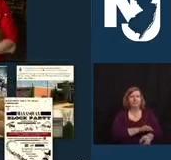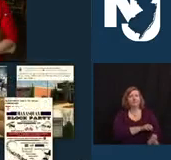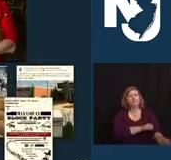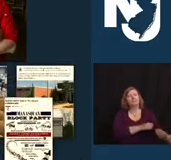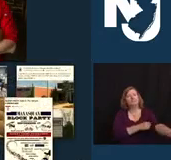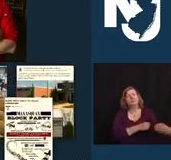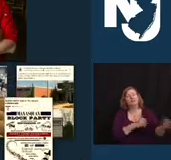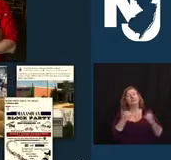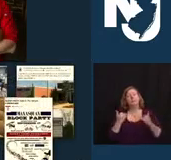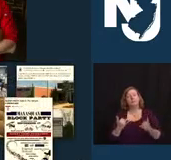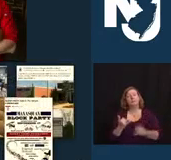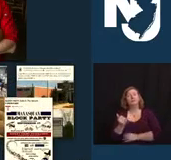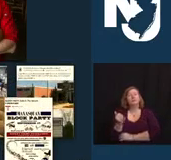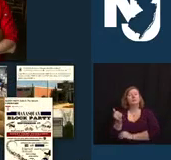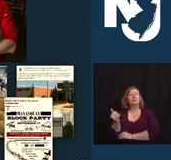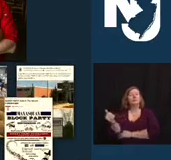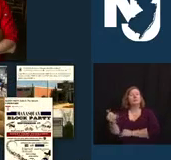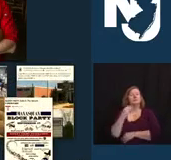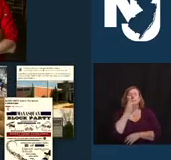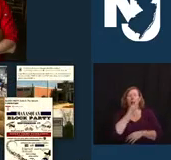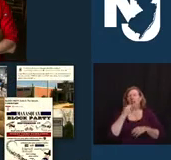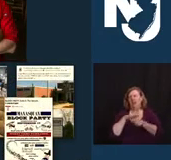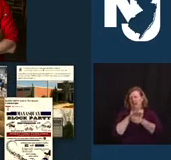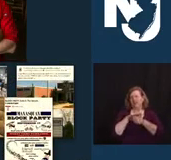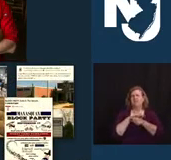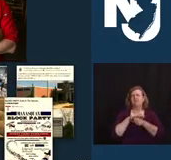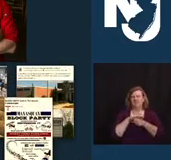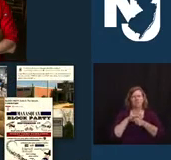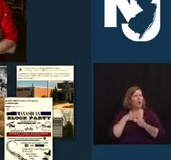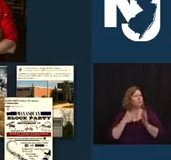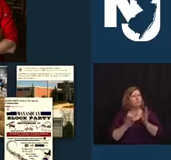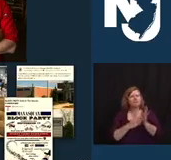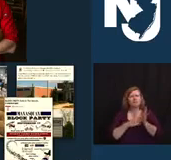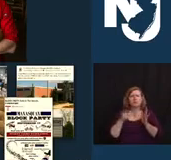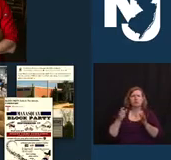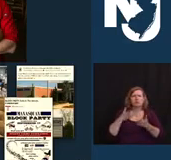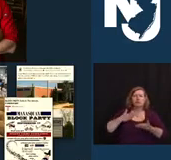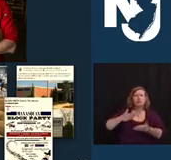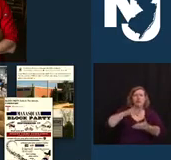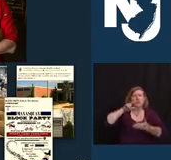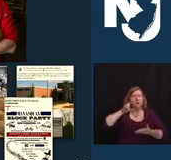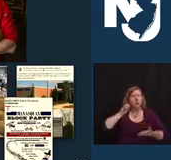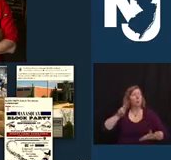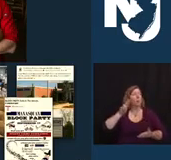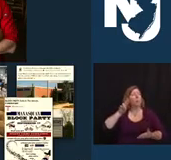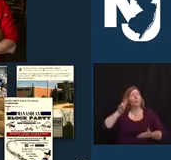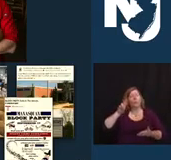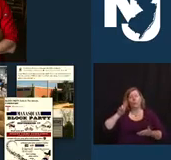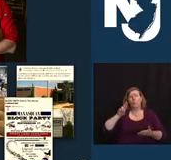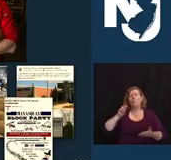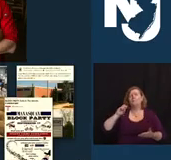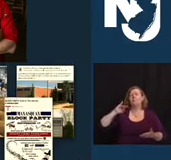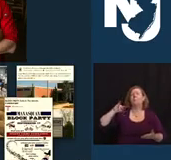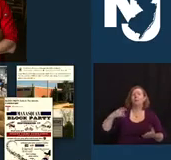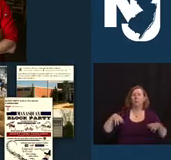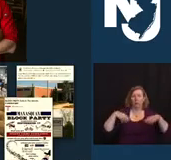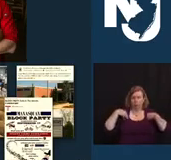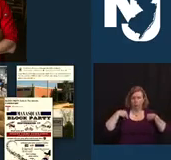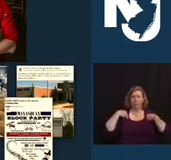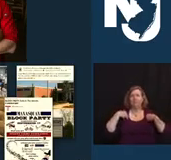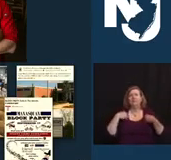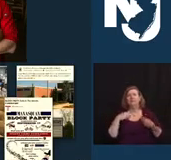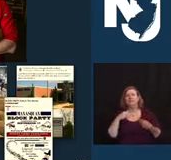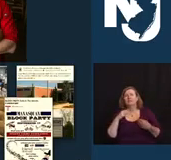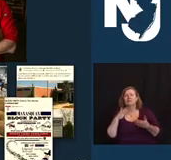almost there. Staying in the Monmouth County area, I want to give a huge shout out to this guy, Chef Lou Smith, the owner and executive chef of Blend on